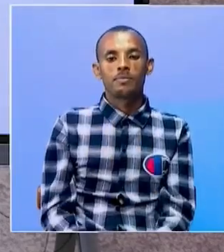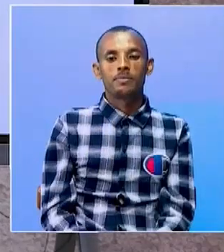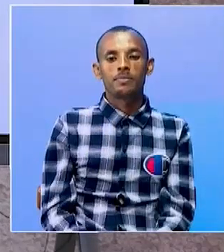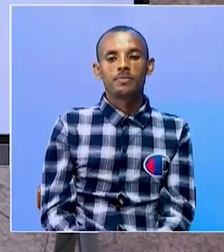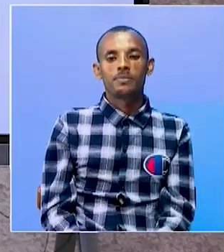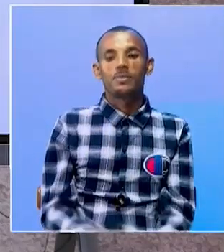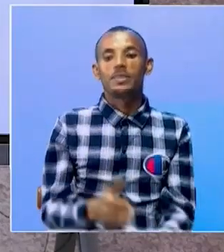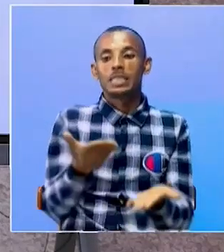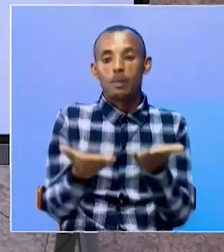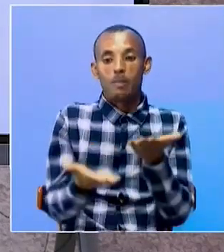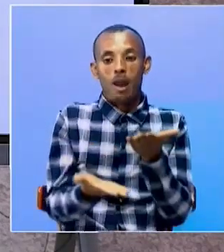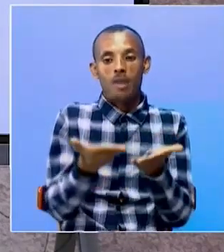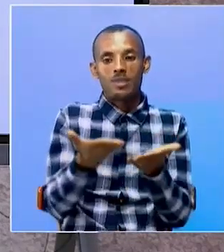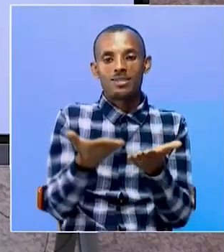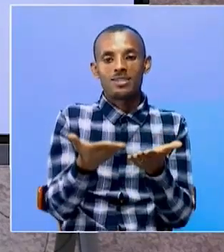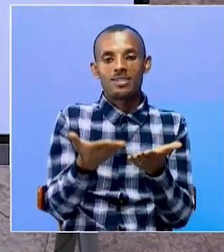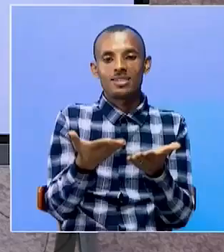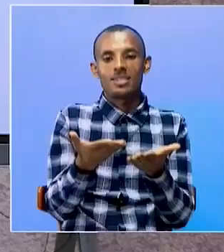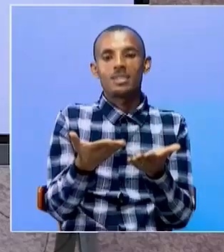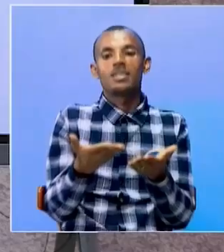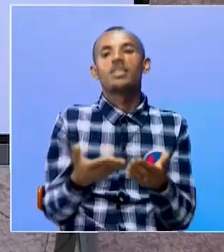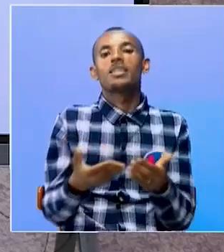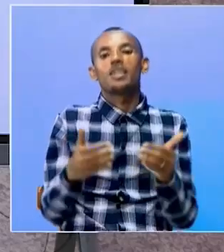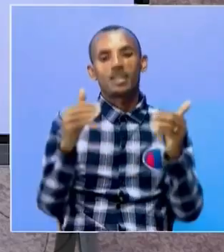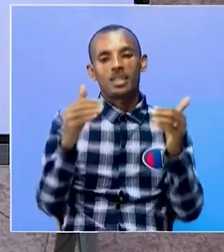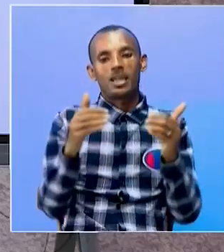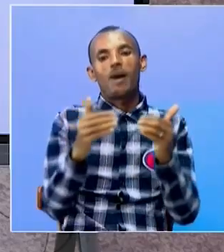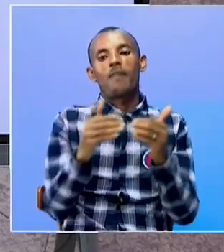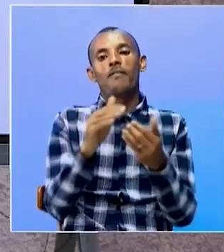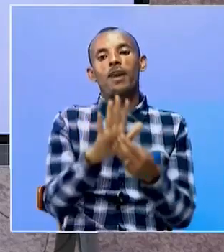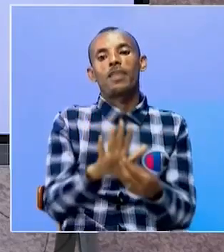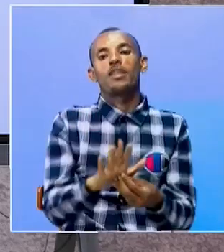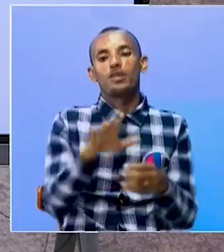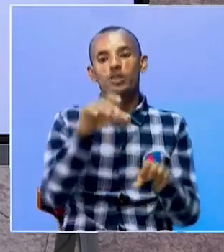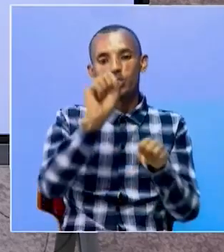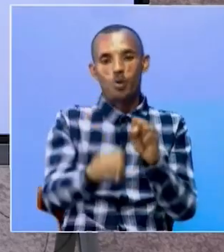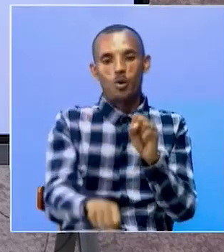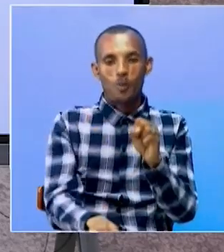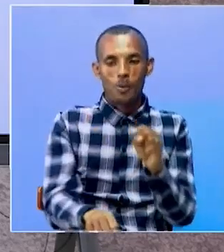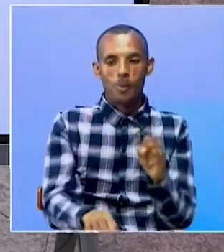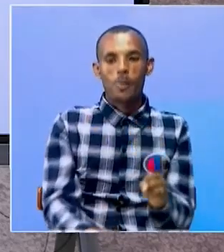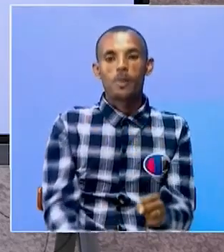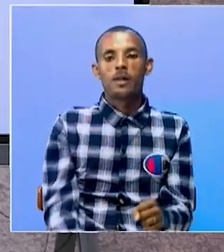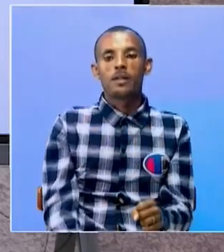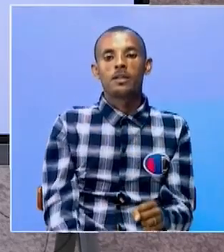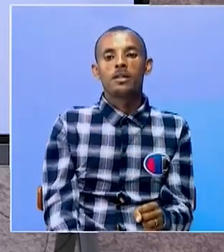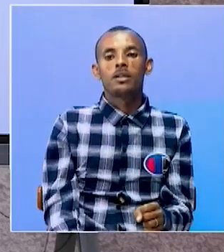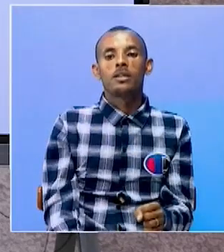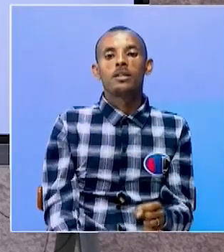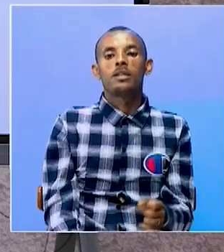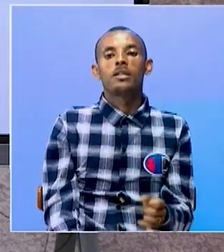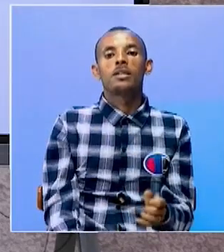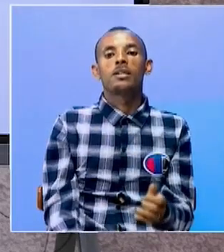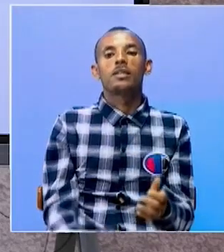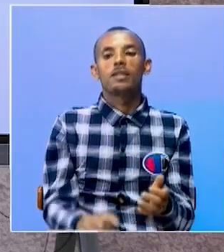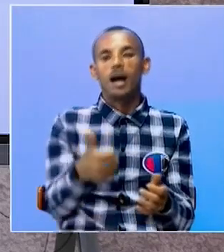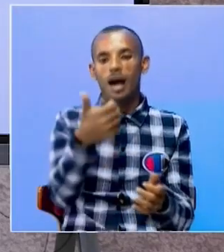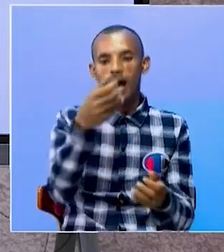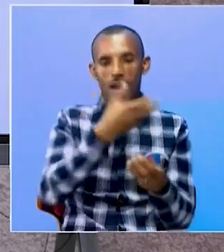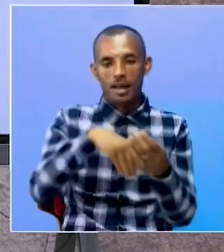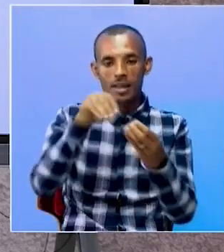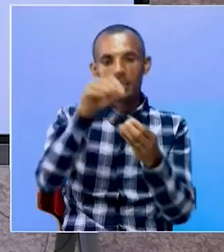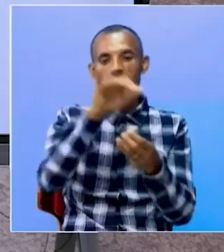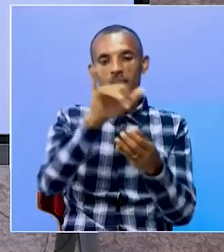The balance remain unaffected. So adding the same number to